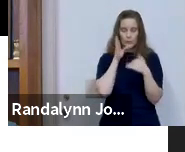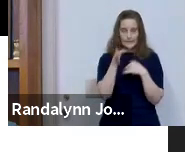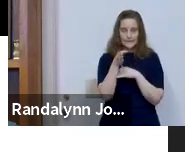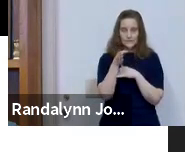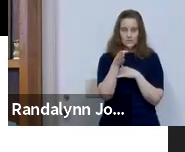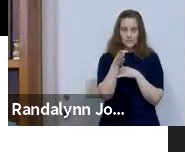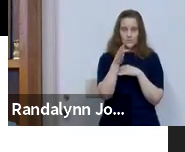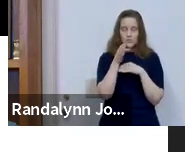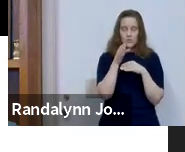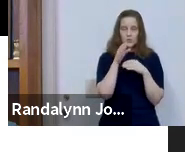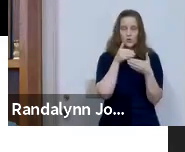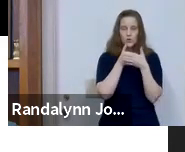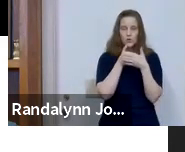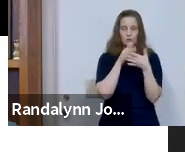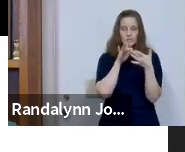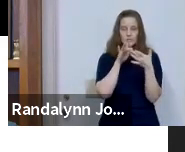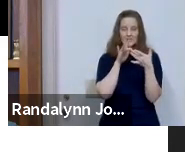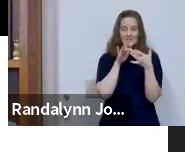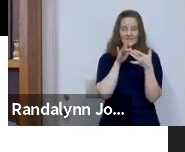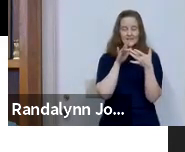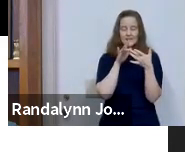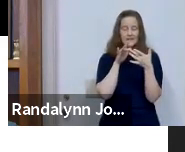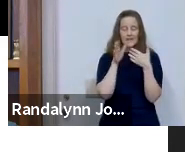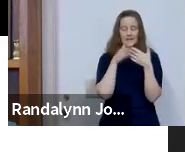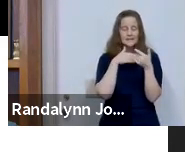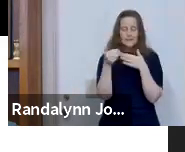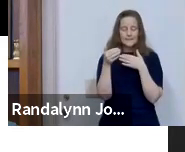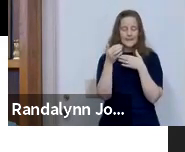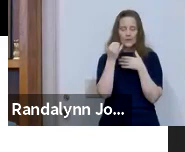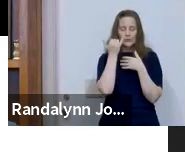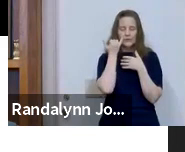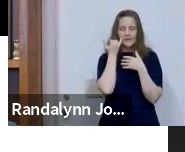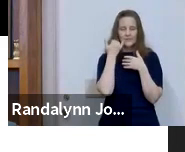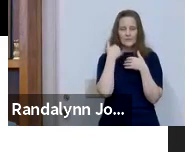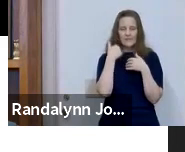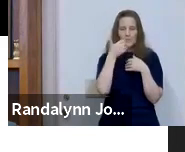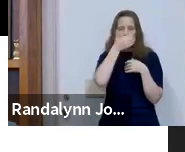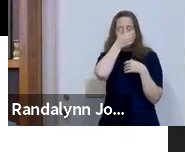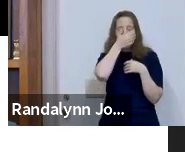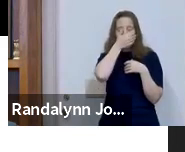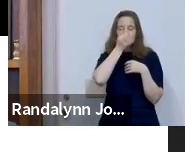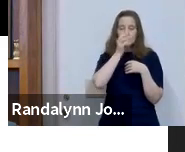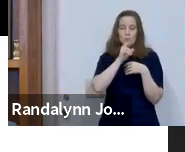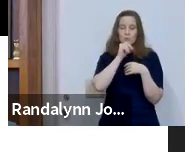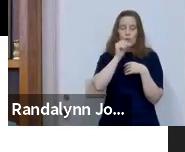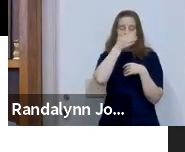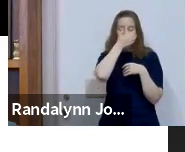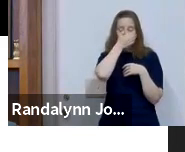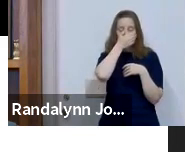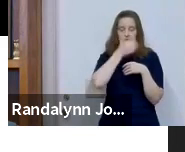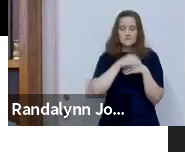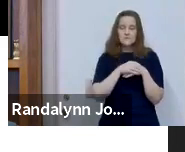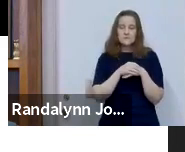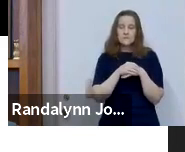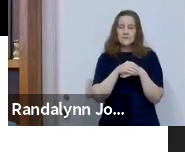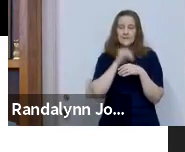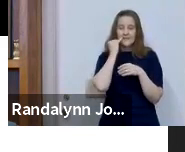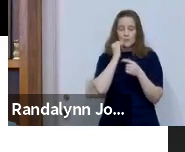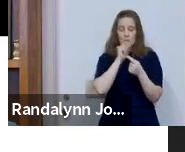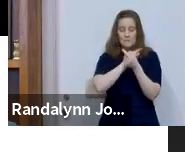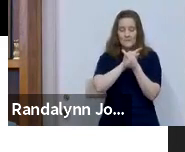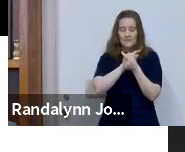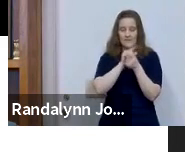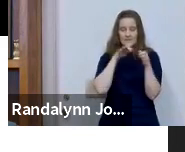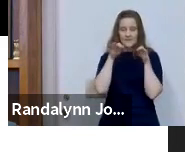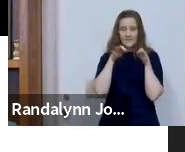Close contacts don't matter if you have, it doesn't matter if you have a mask or you aren't wearing a mask. If you meet that definition above,